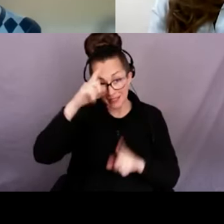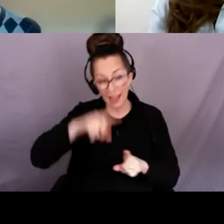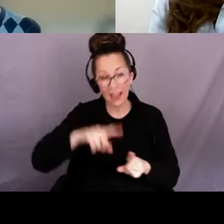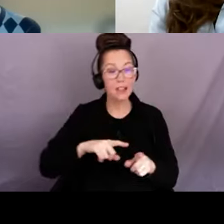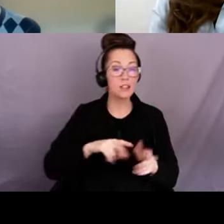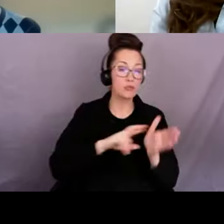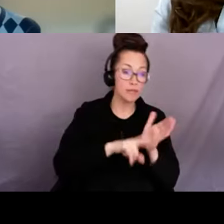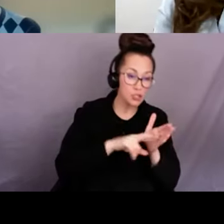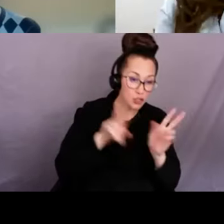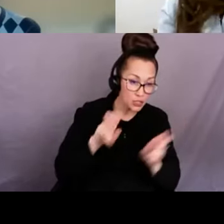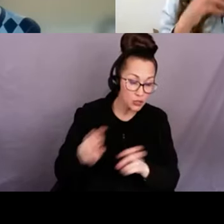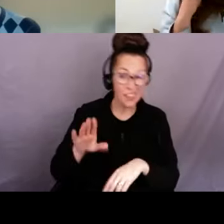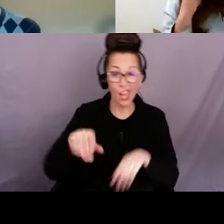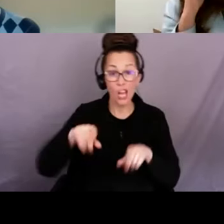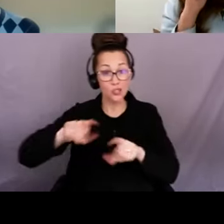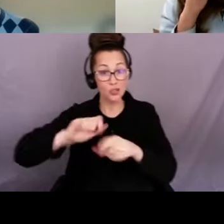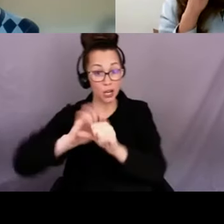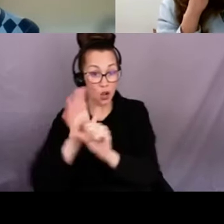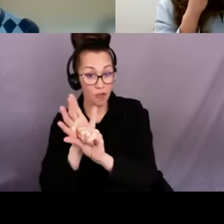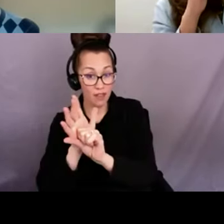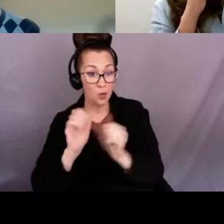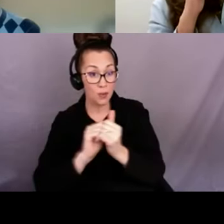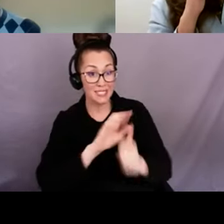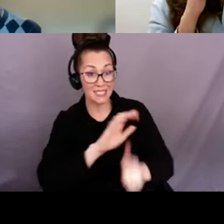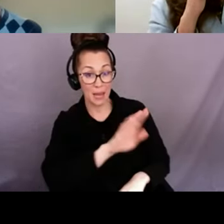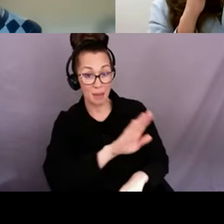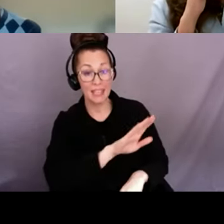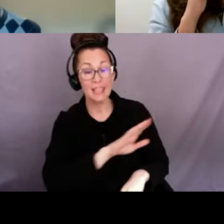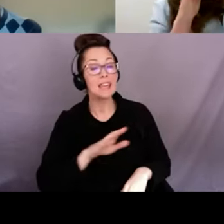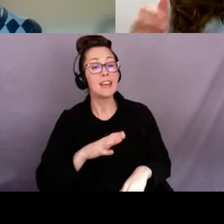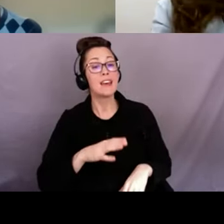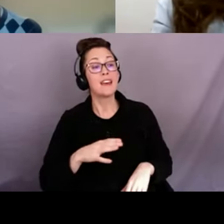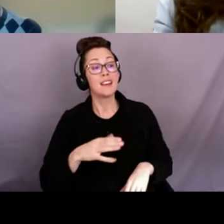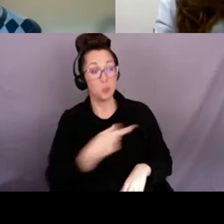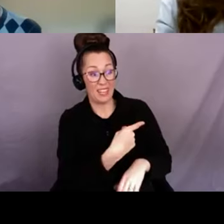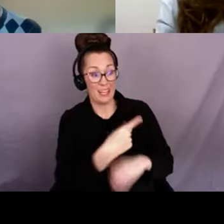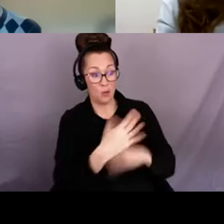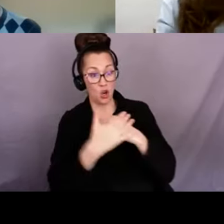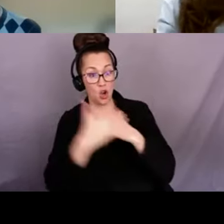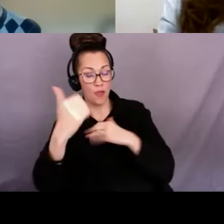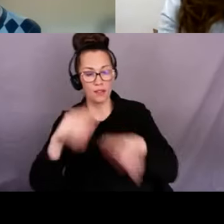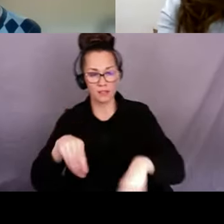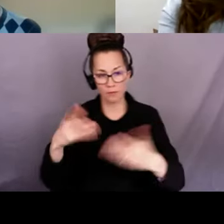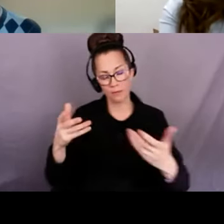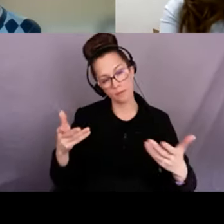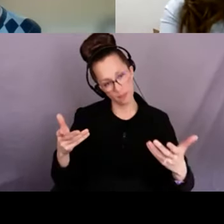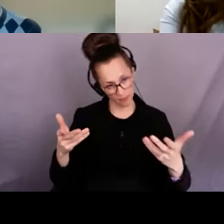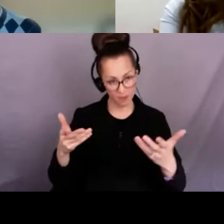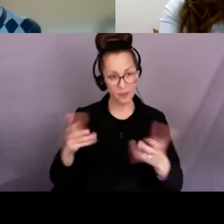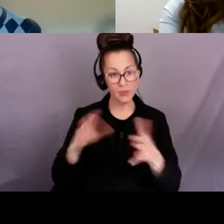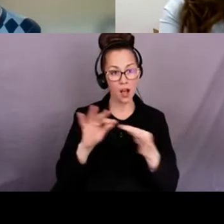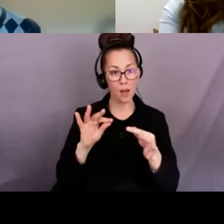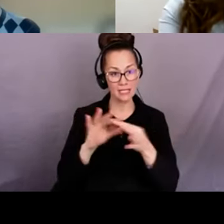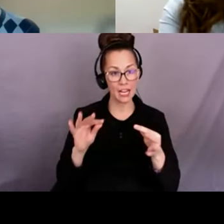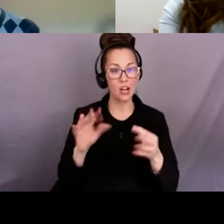COVID pandemic, we, with the CAB, were called upon to provide commentary